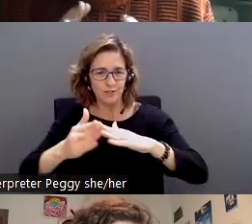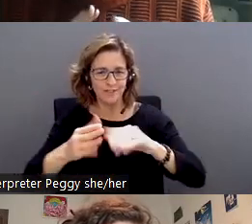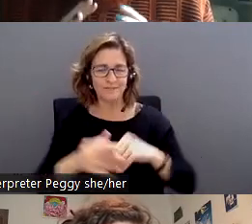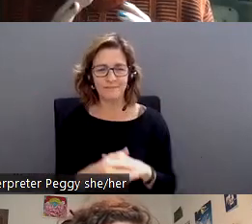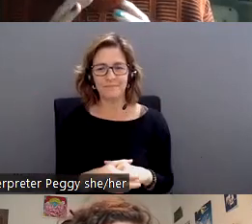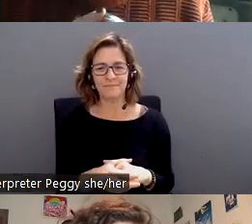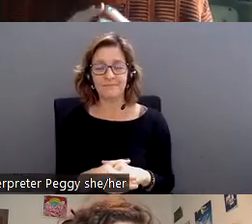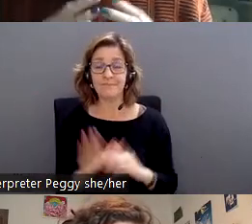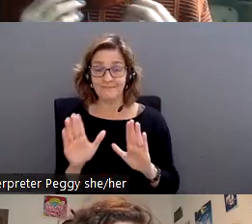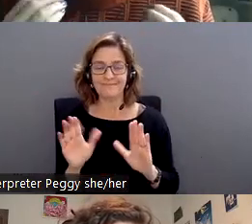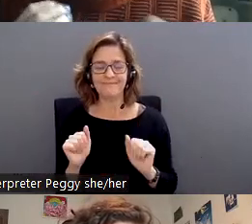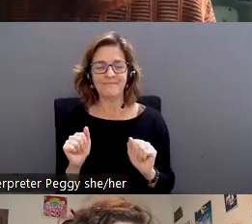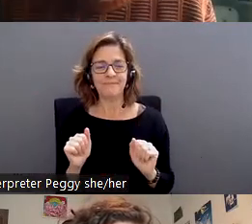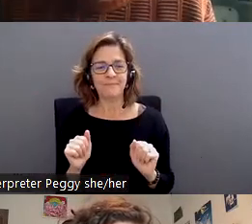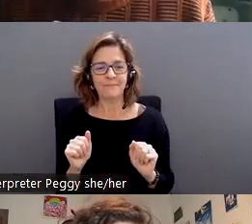about how